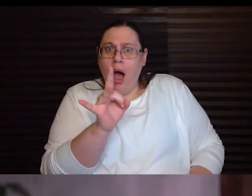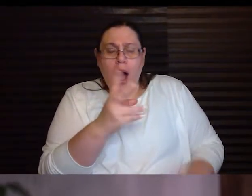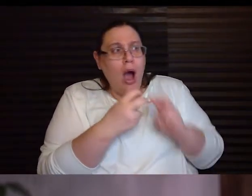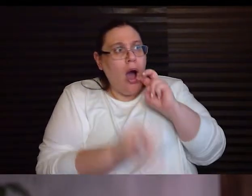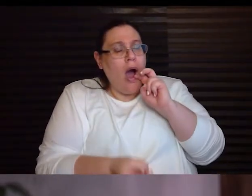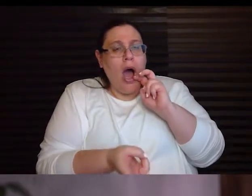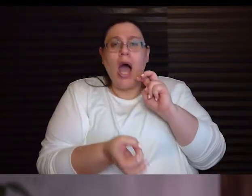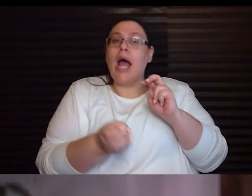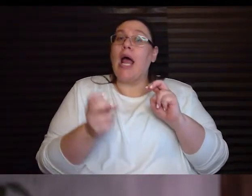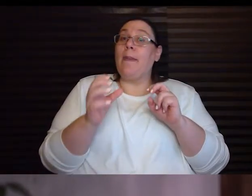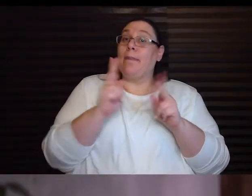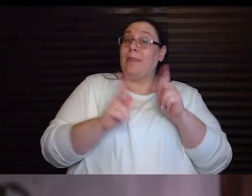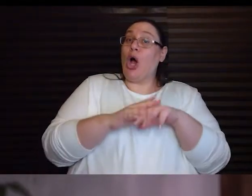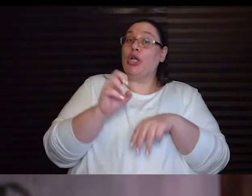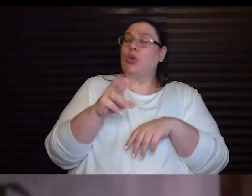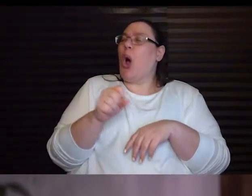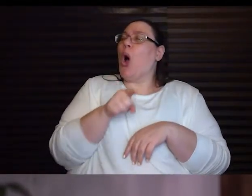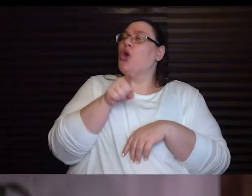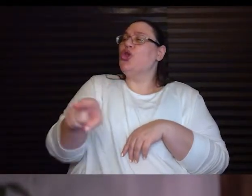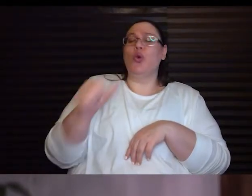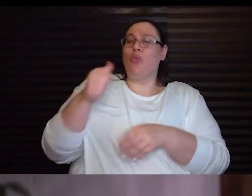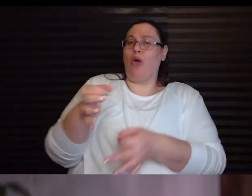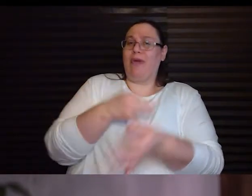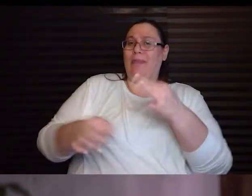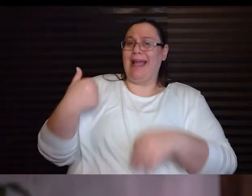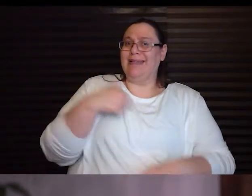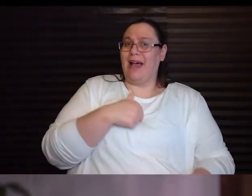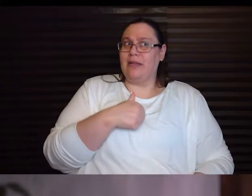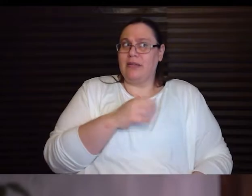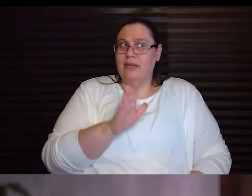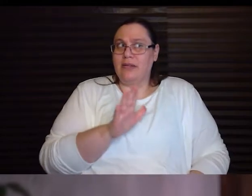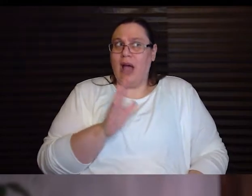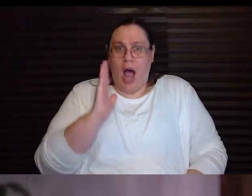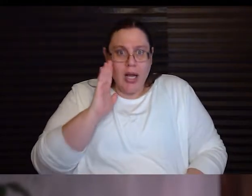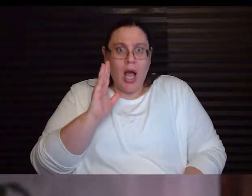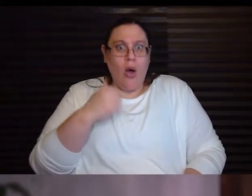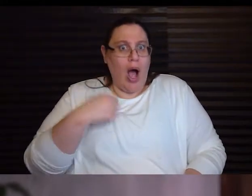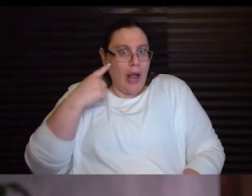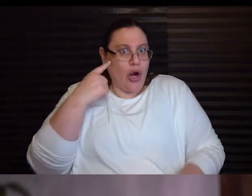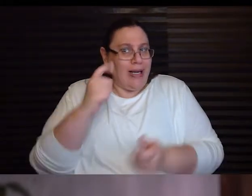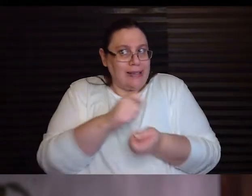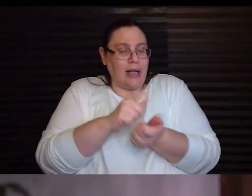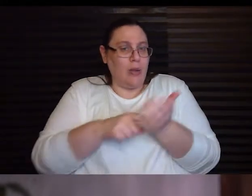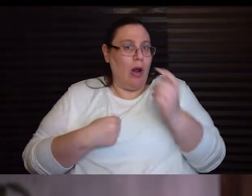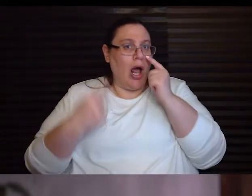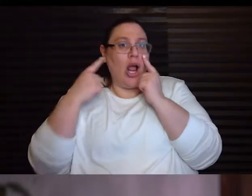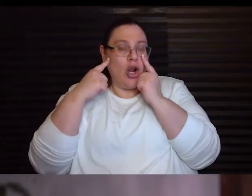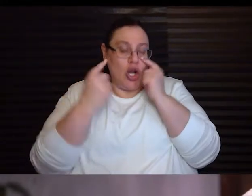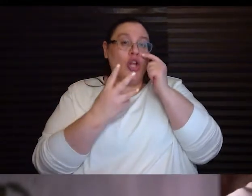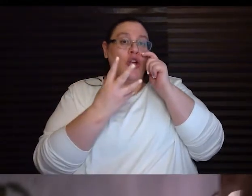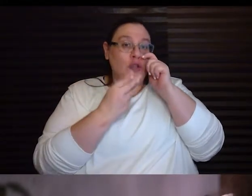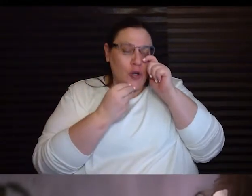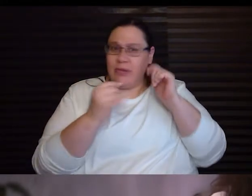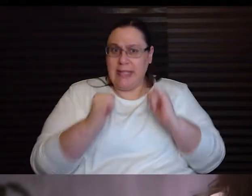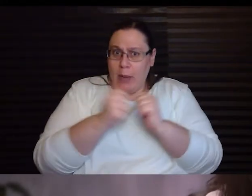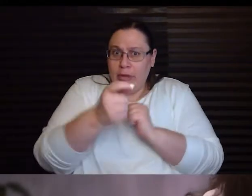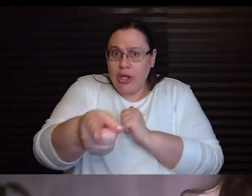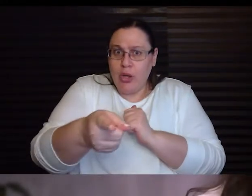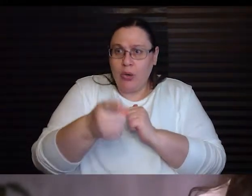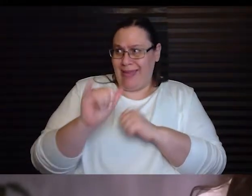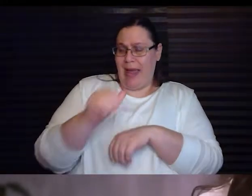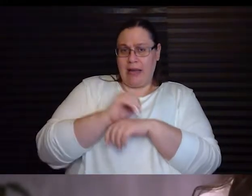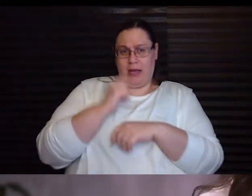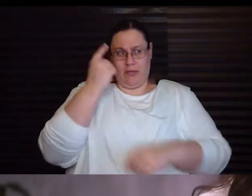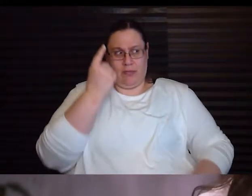saying, "You will not replace us," even though I knew that I heard what I heard, and so did you. And like many of you, I wondered